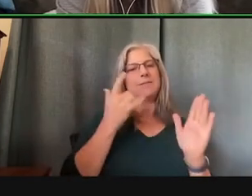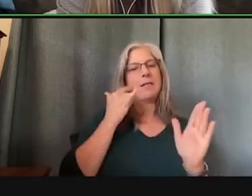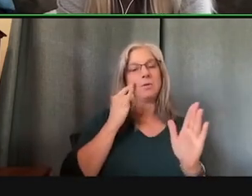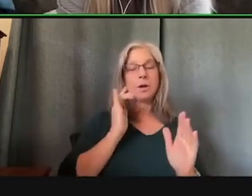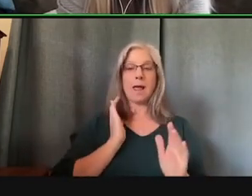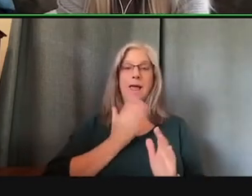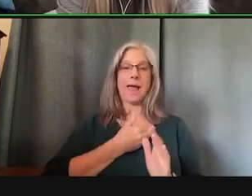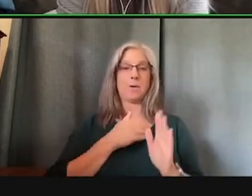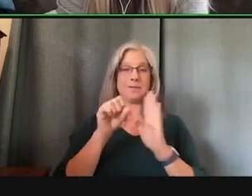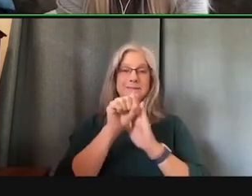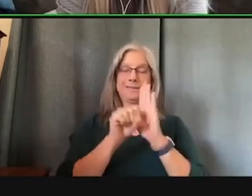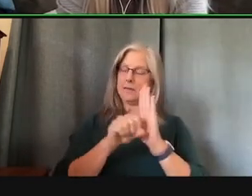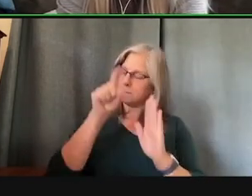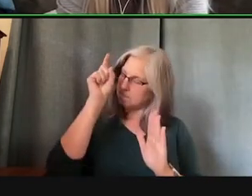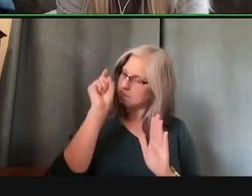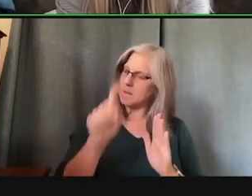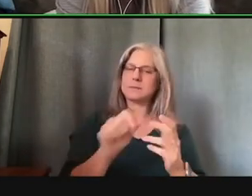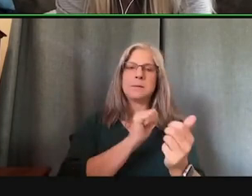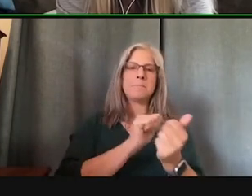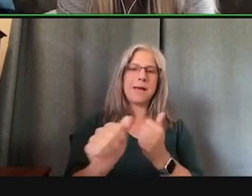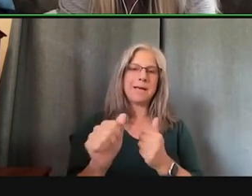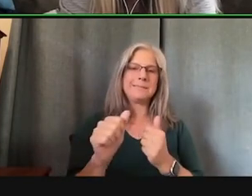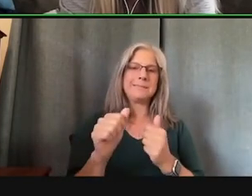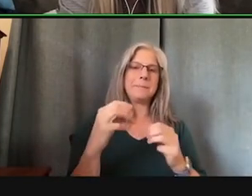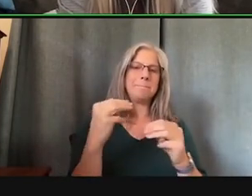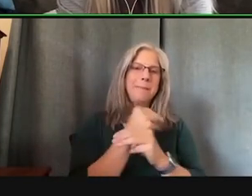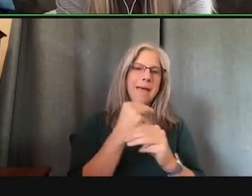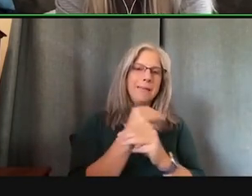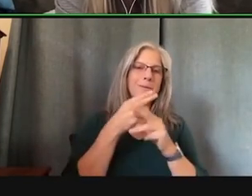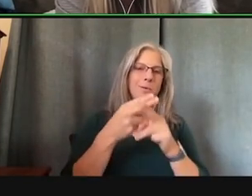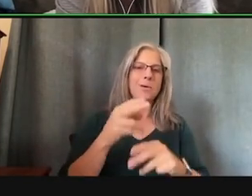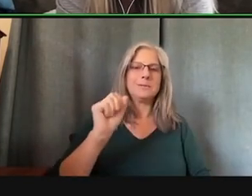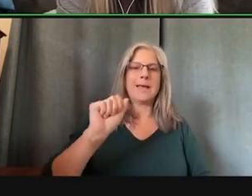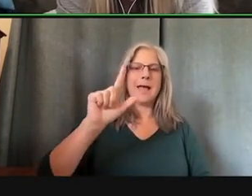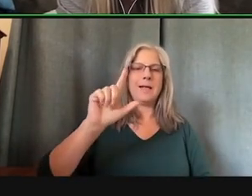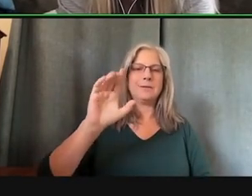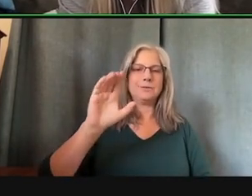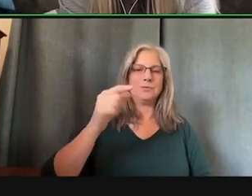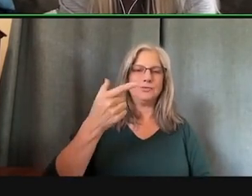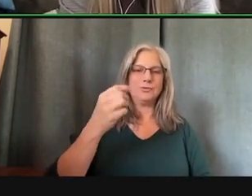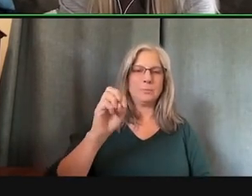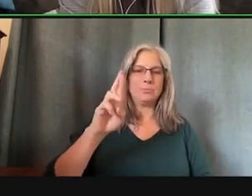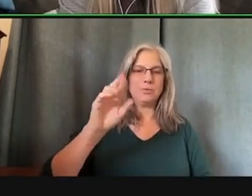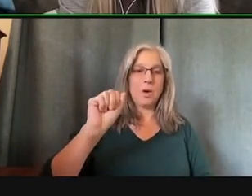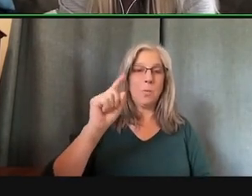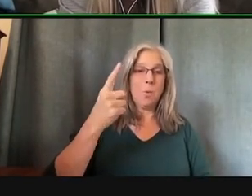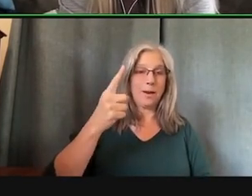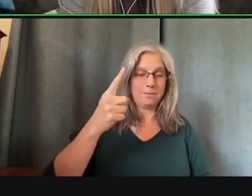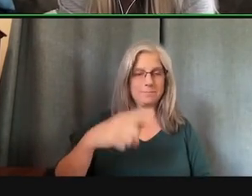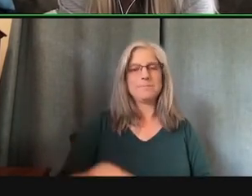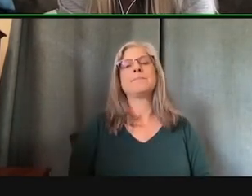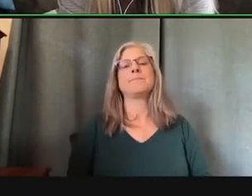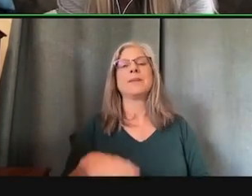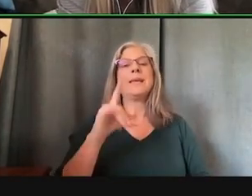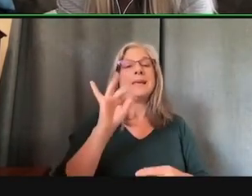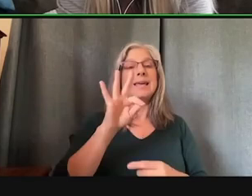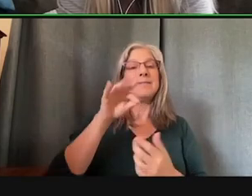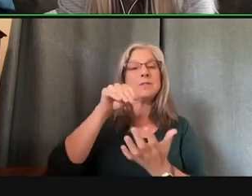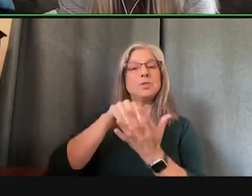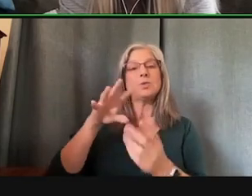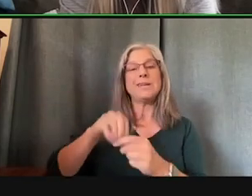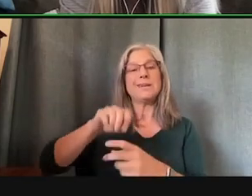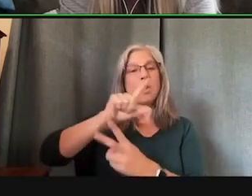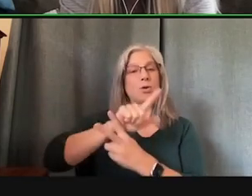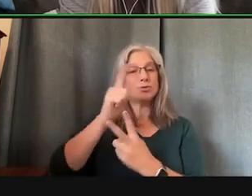state, you must pass Algebra 1 to receive a high school diploma. If a student is in alternative